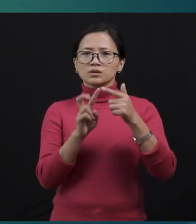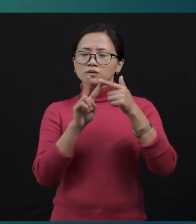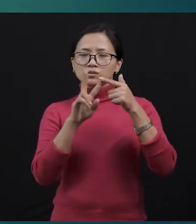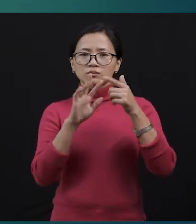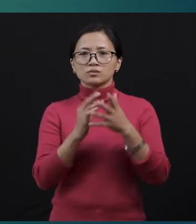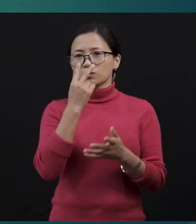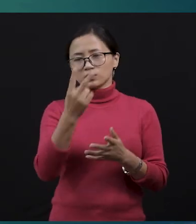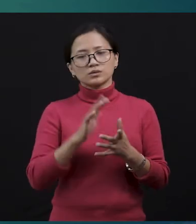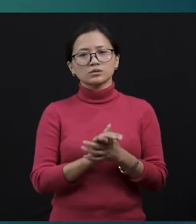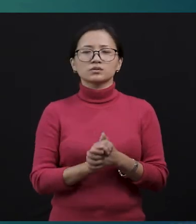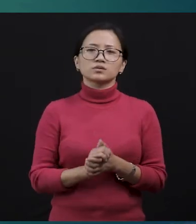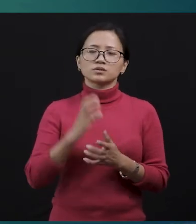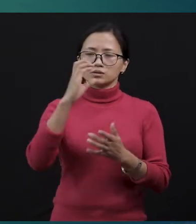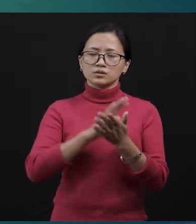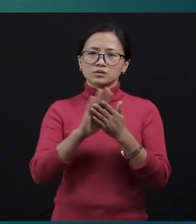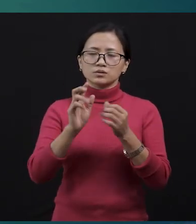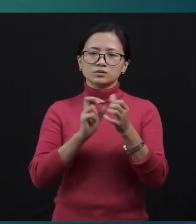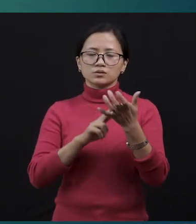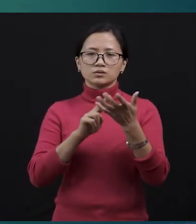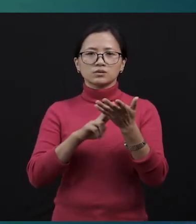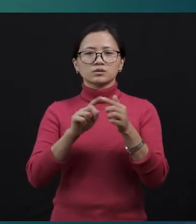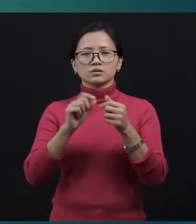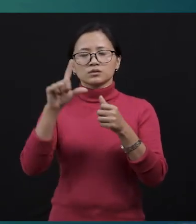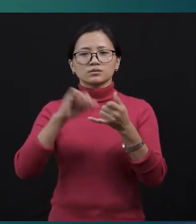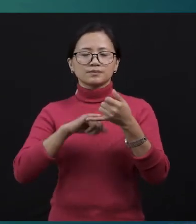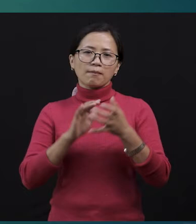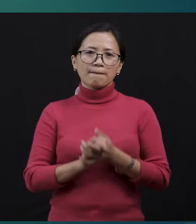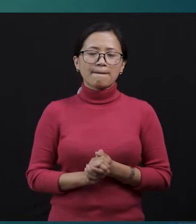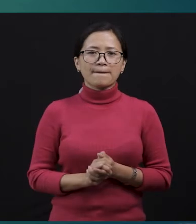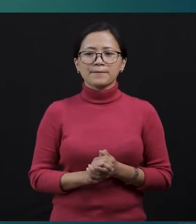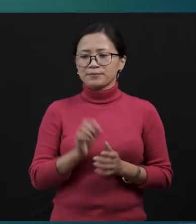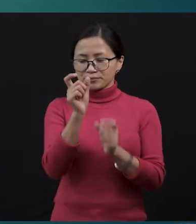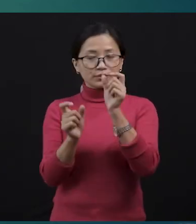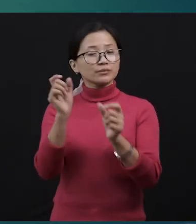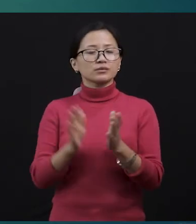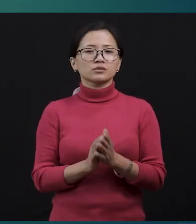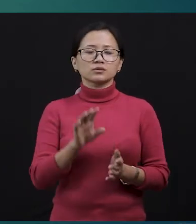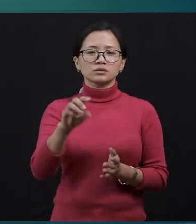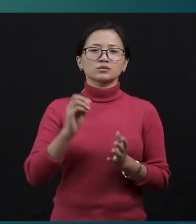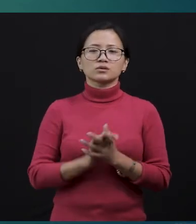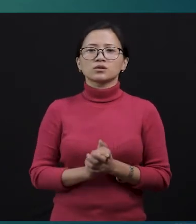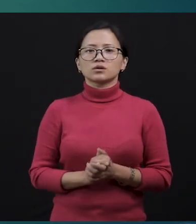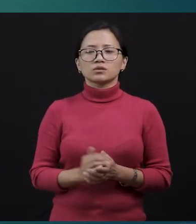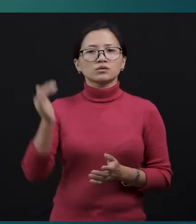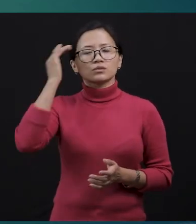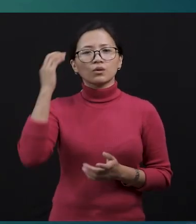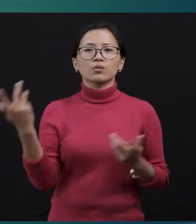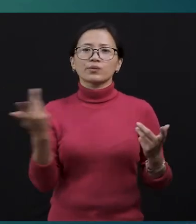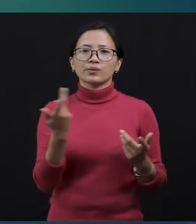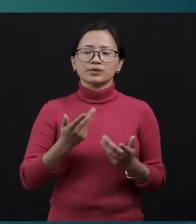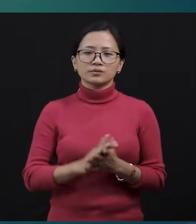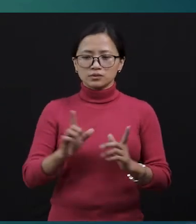news channels, okay? They were watching the news channels hoping, because people got to know that there was an accident, but they do not know